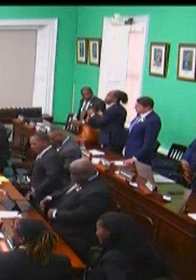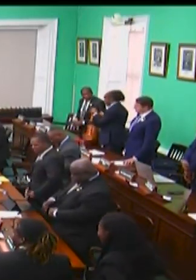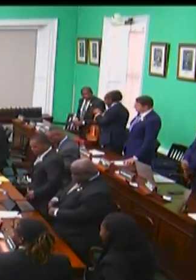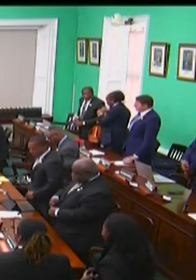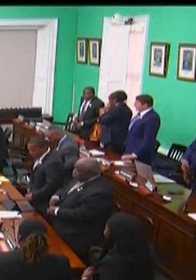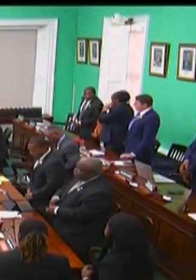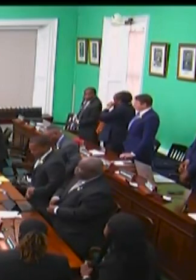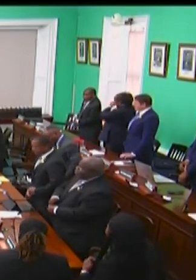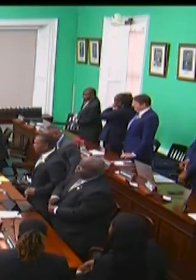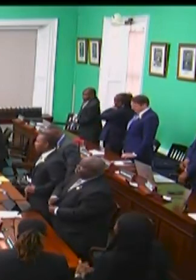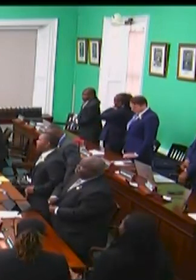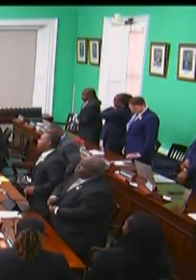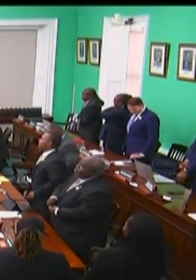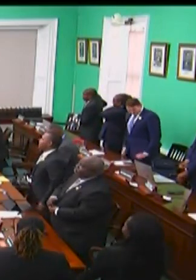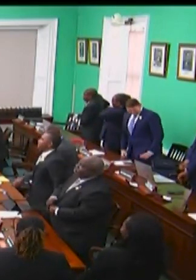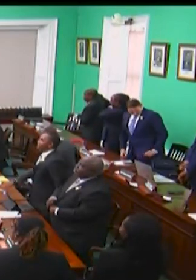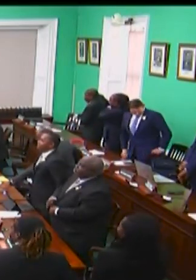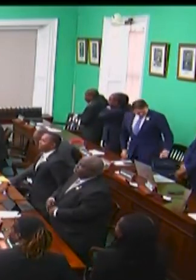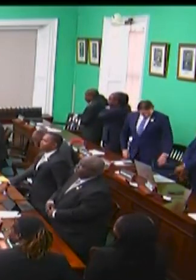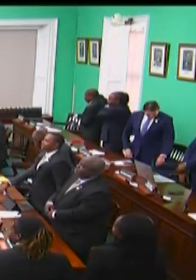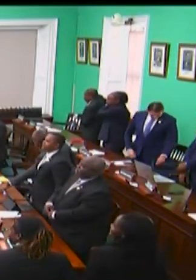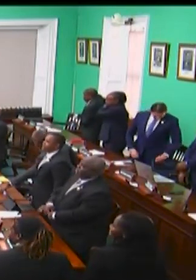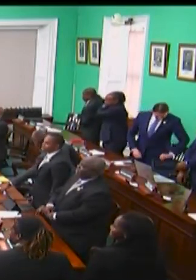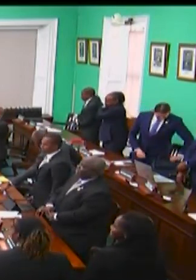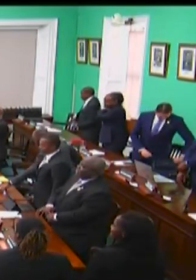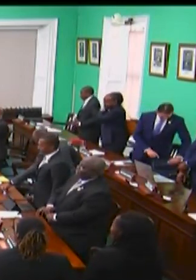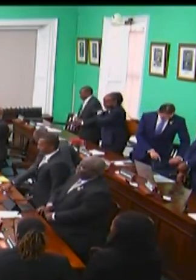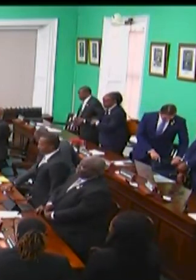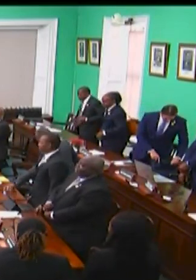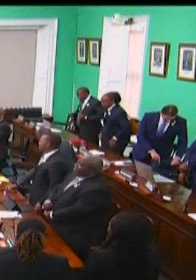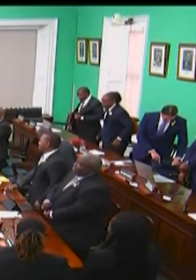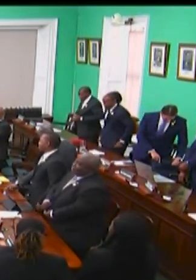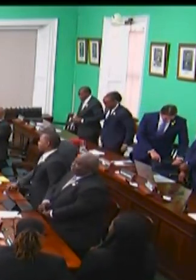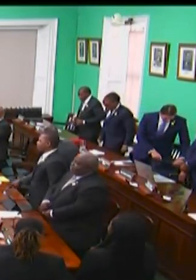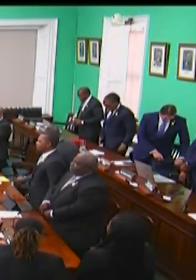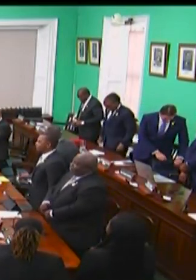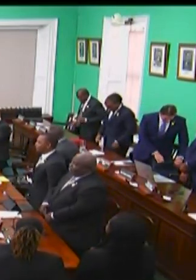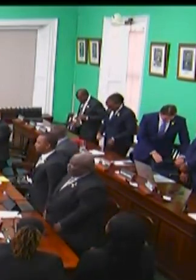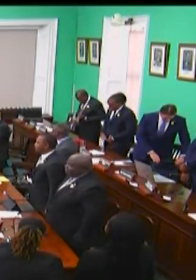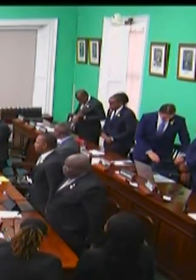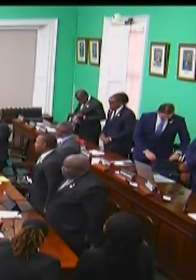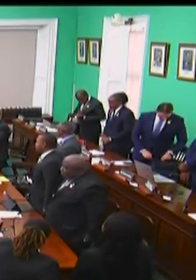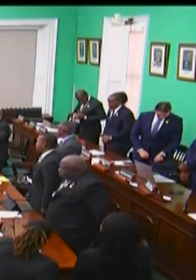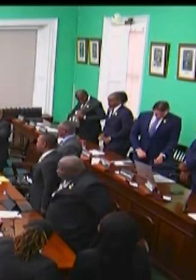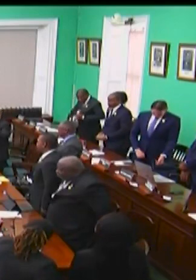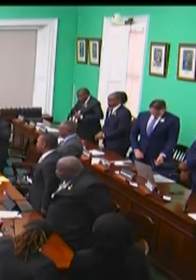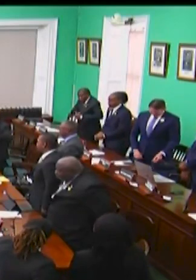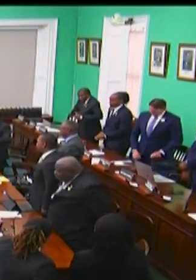Thank you.